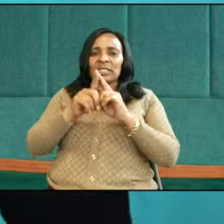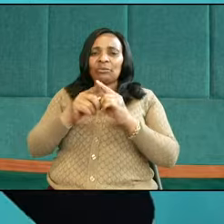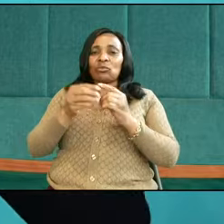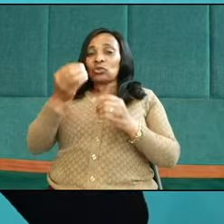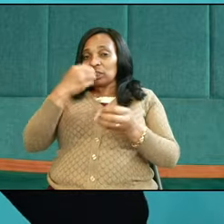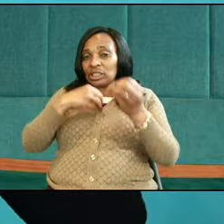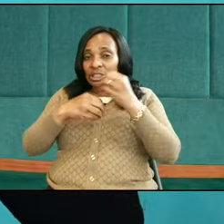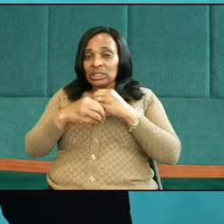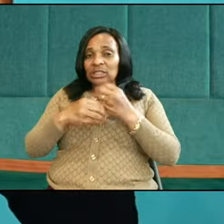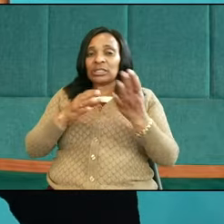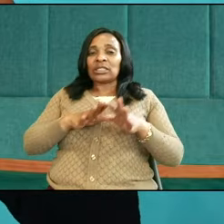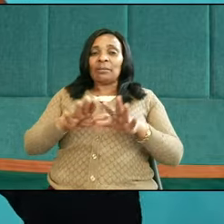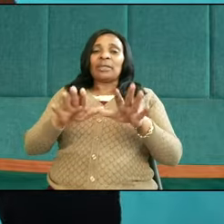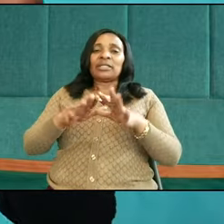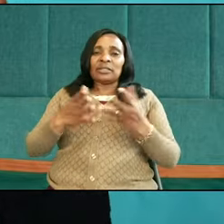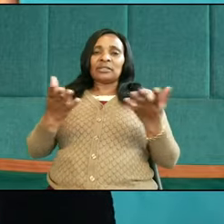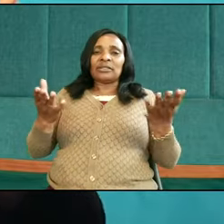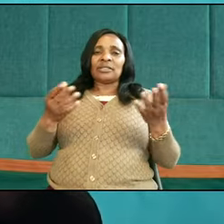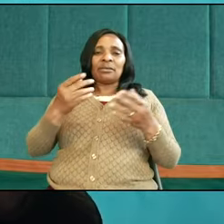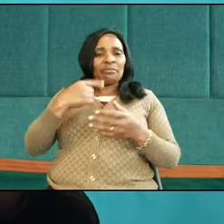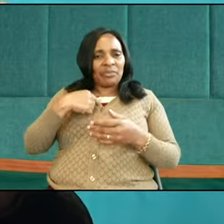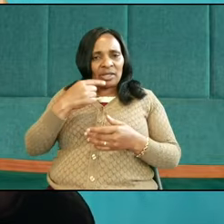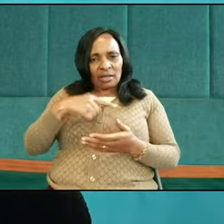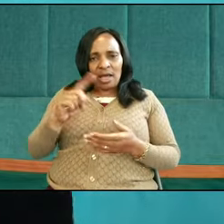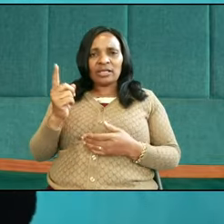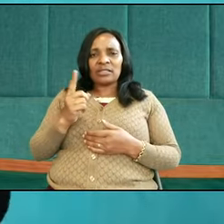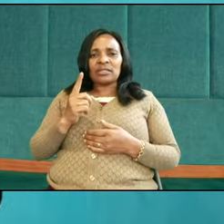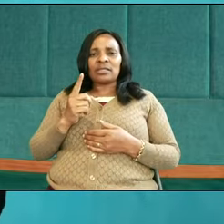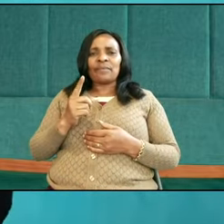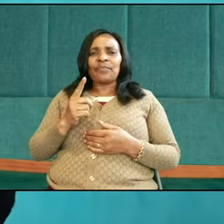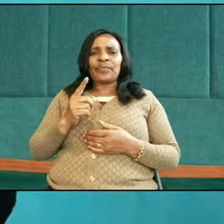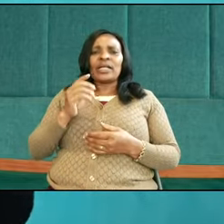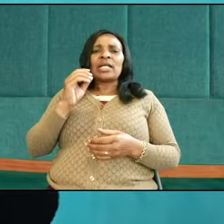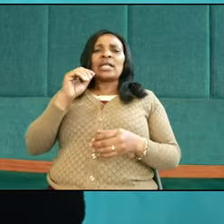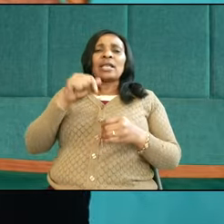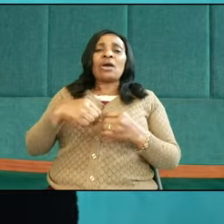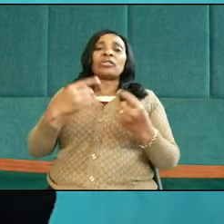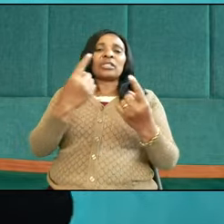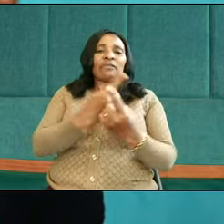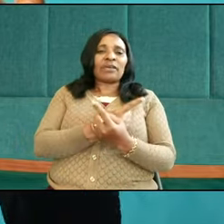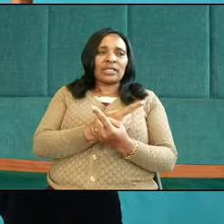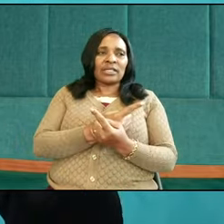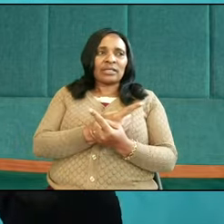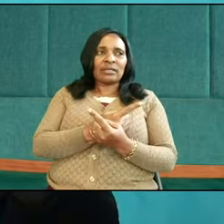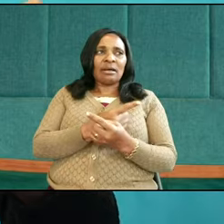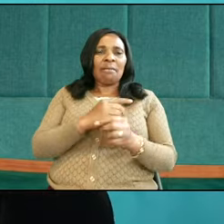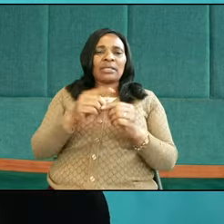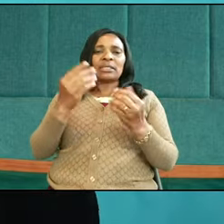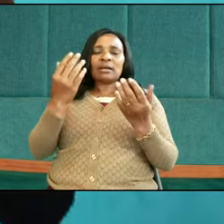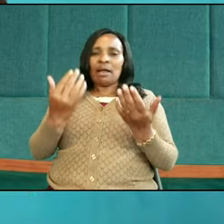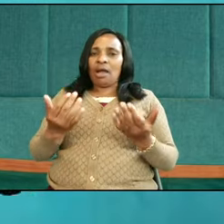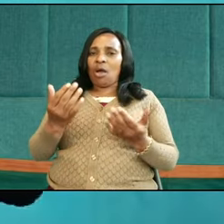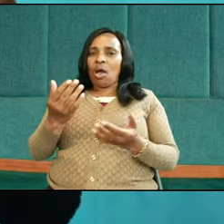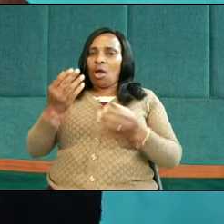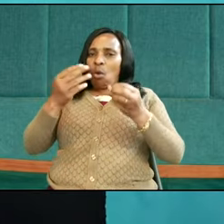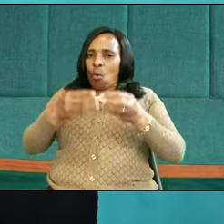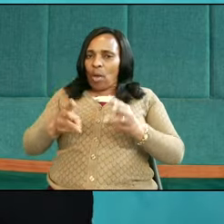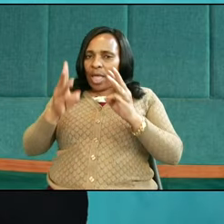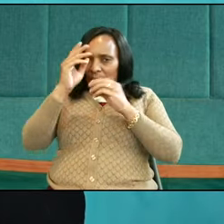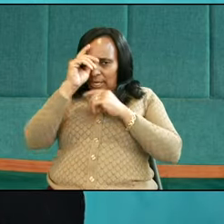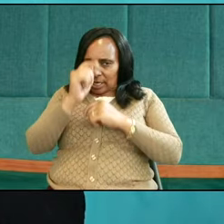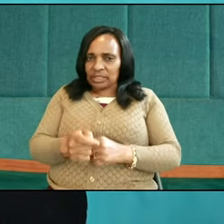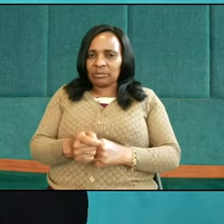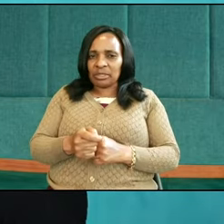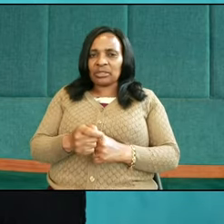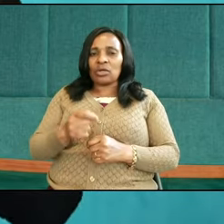moderation, I might. As in, so if someone were to bring it up that way, that's different. Nonetheless, either way, I've respectfully aired